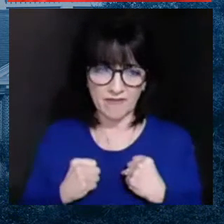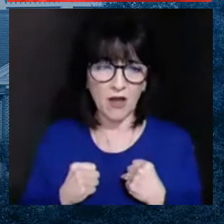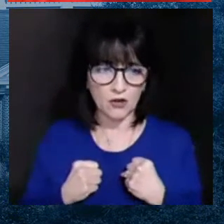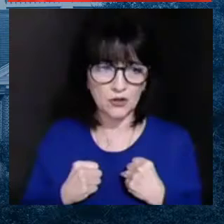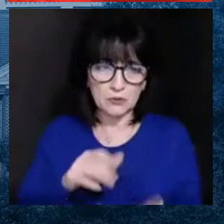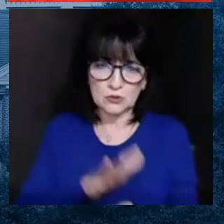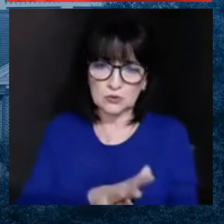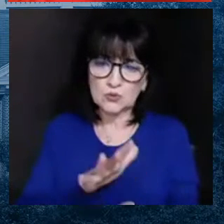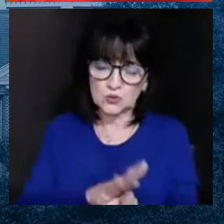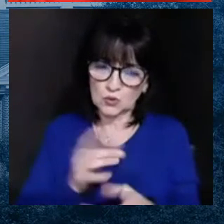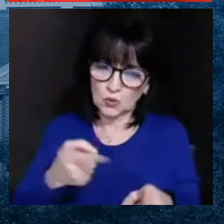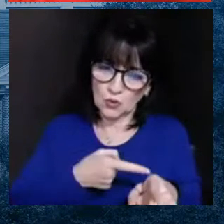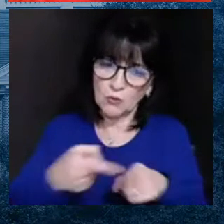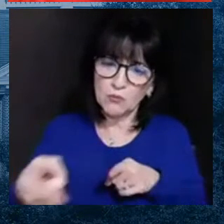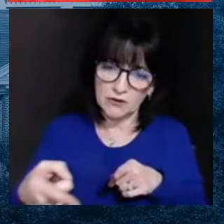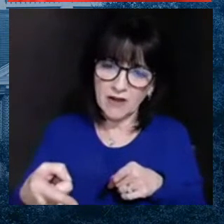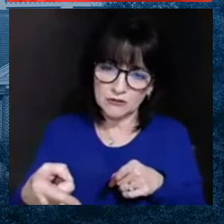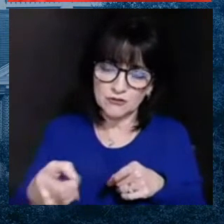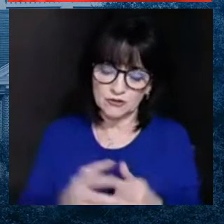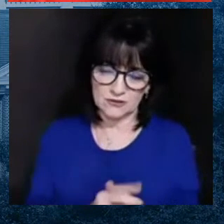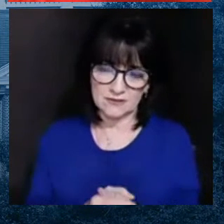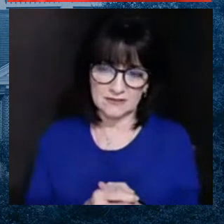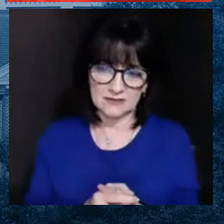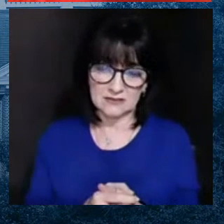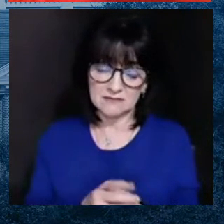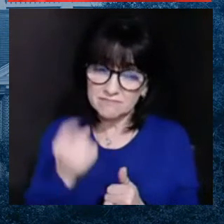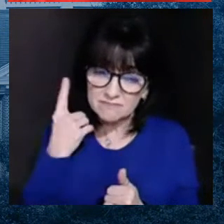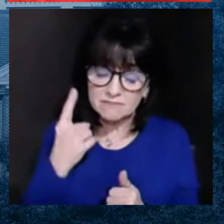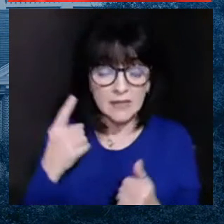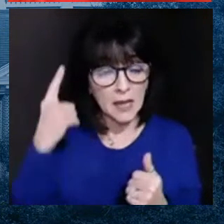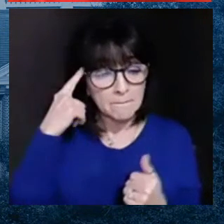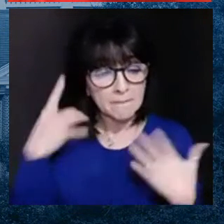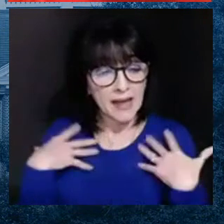communities. Well-being in Delaware schools